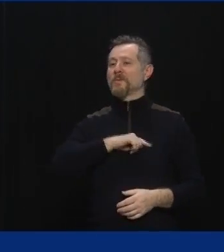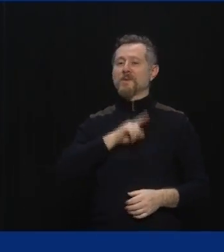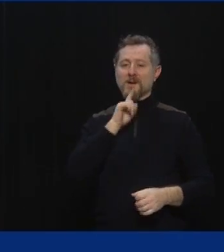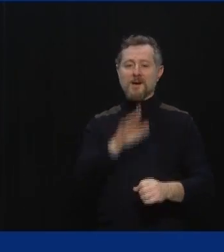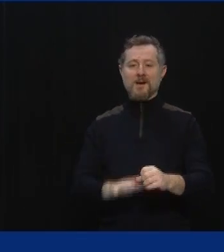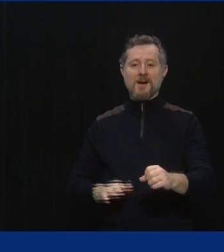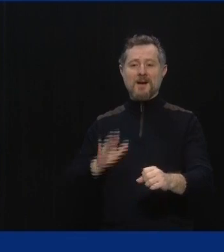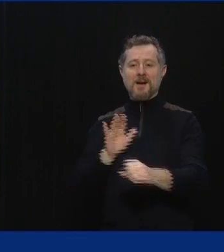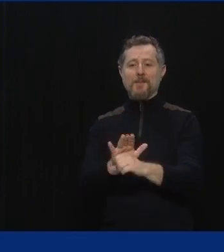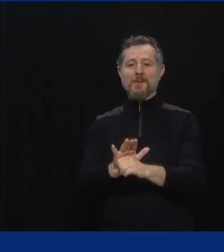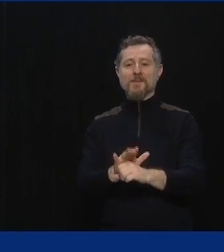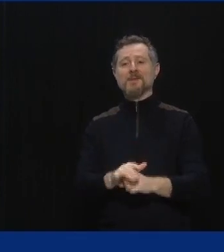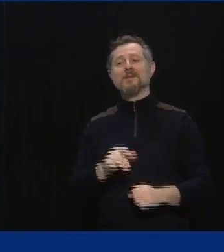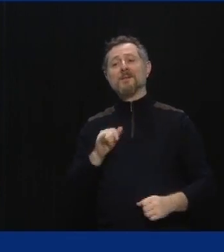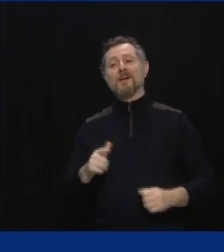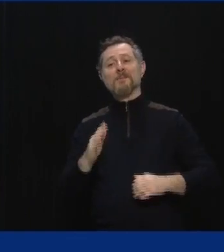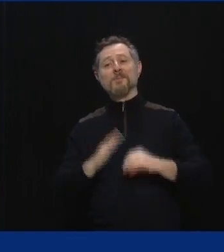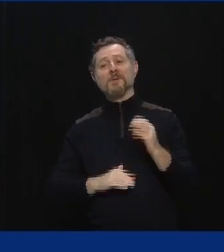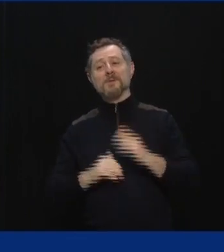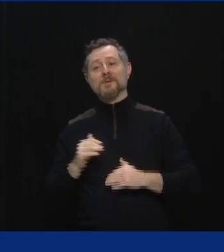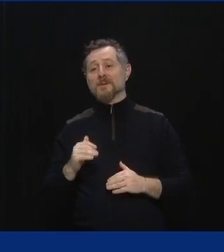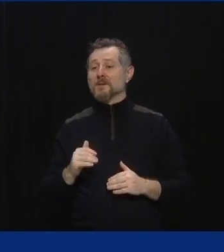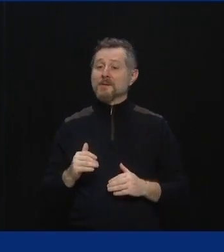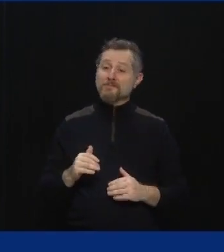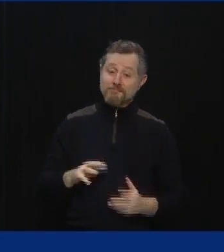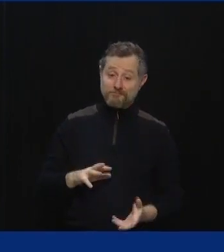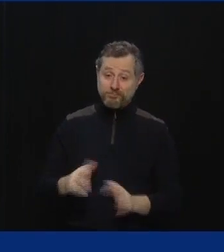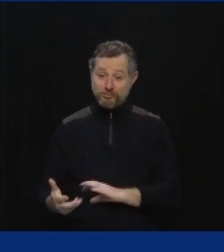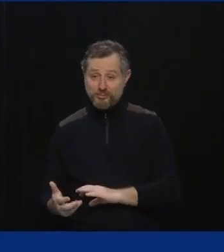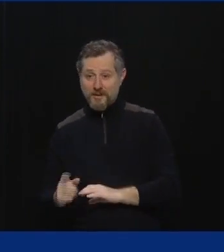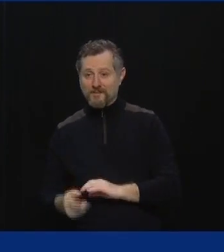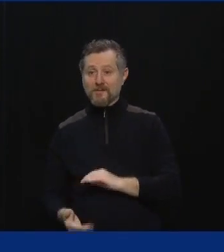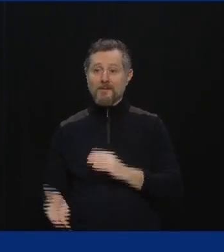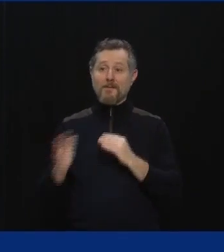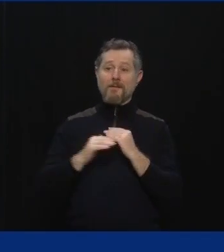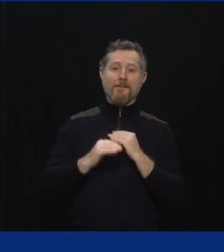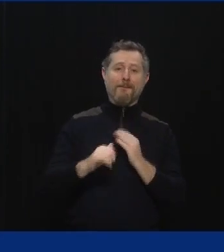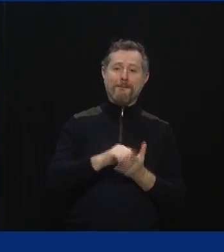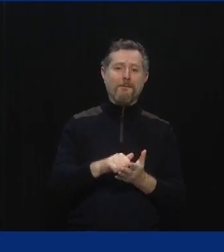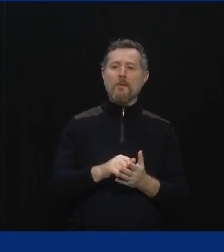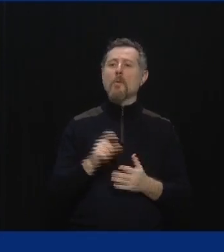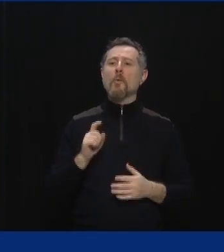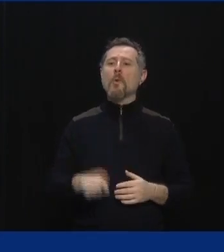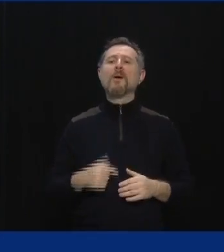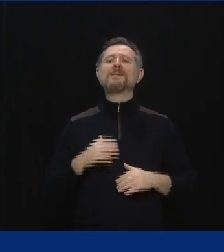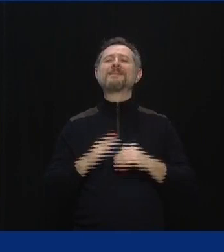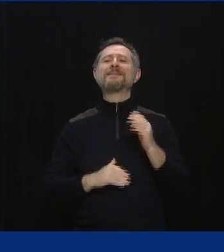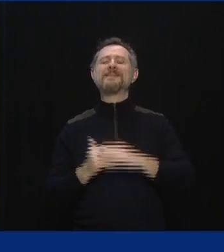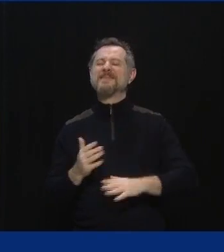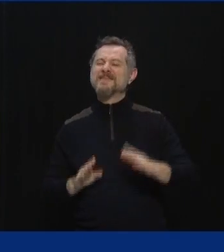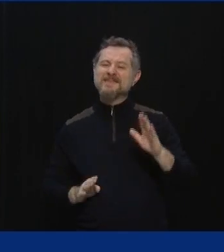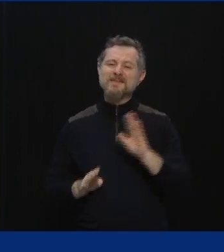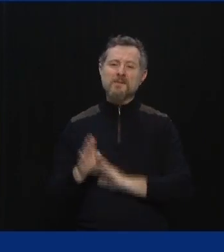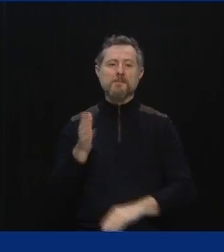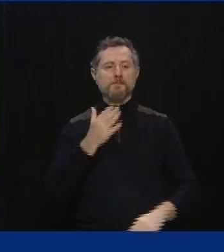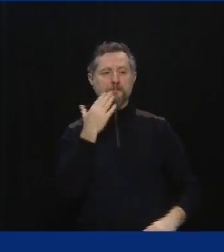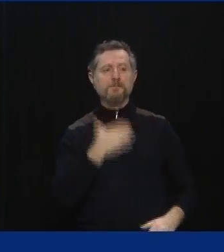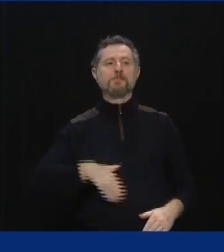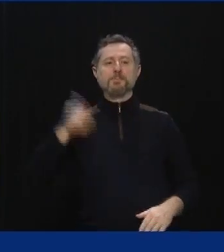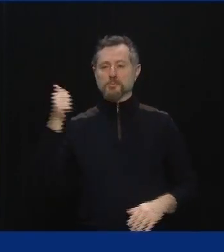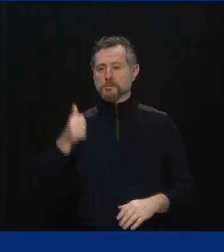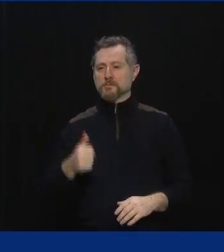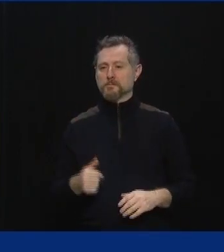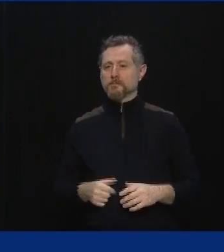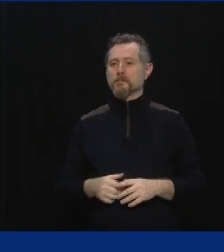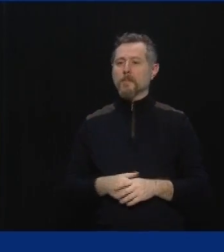simply just build back, right, Congressman? But to build back better. And it's one thing to invest